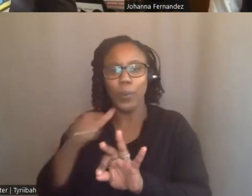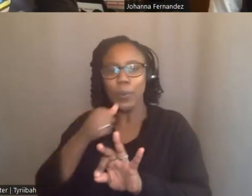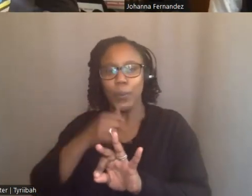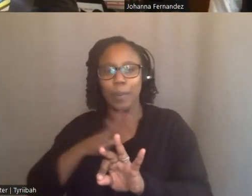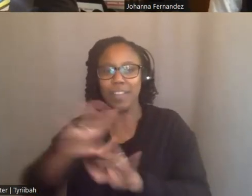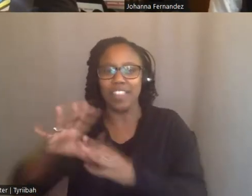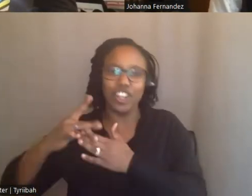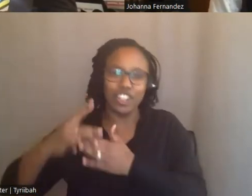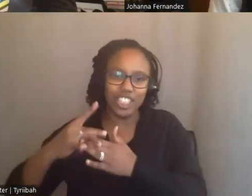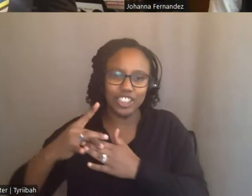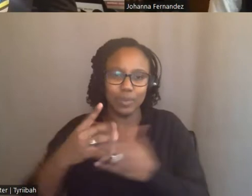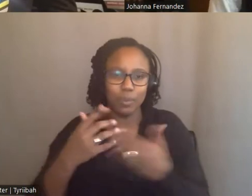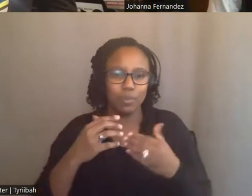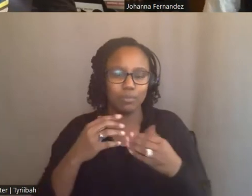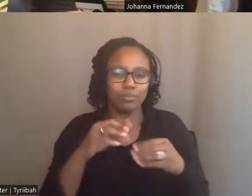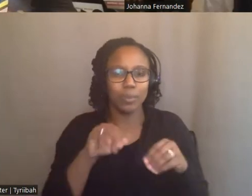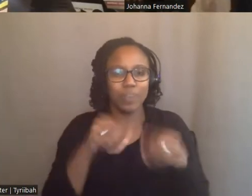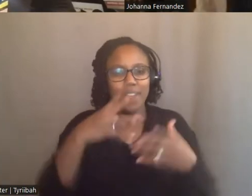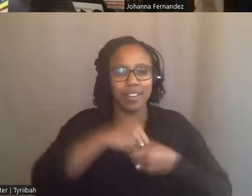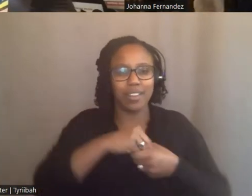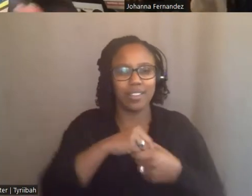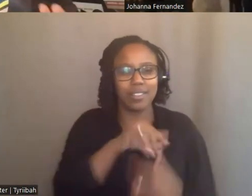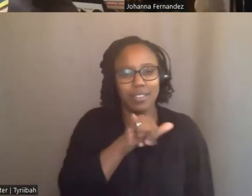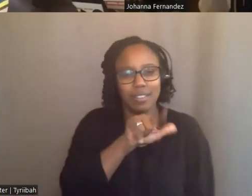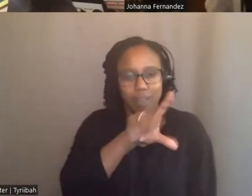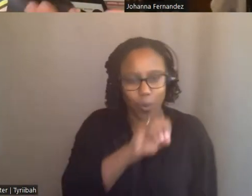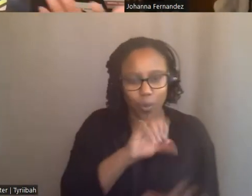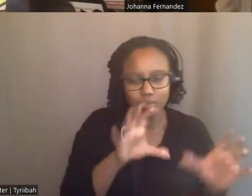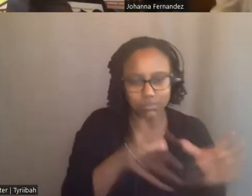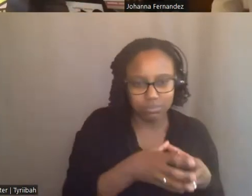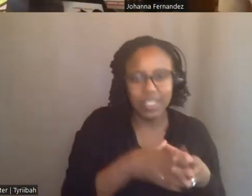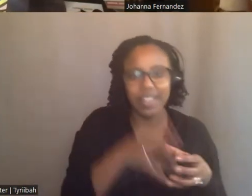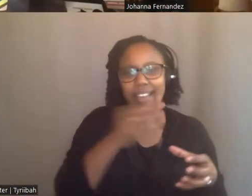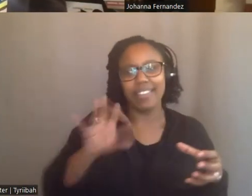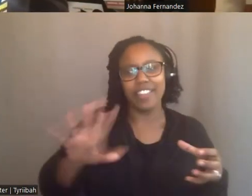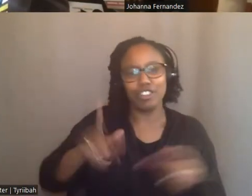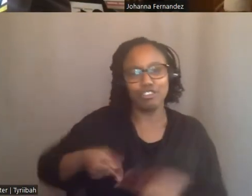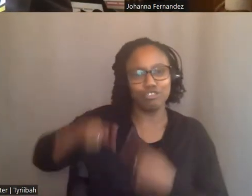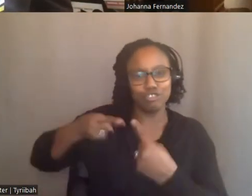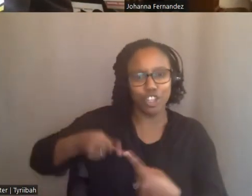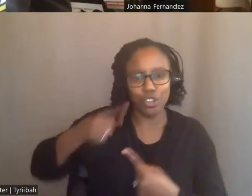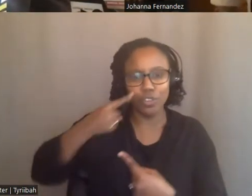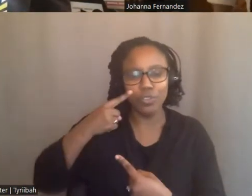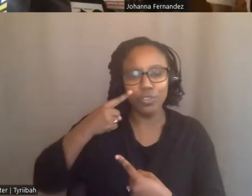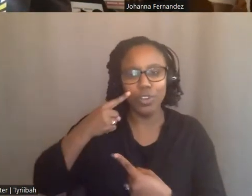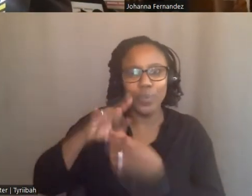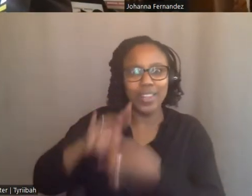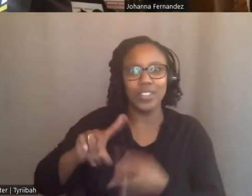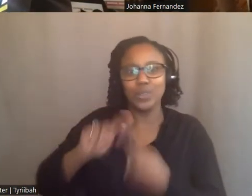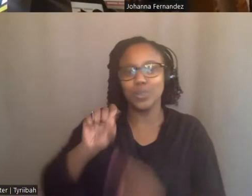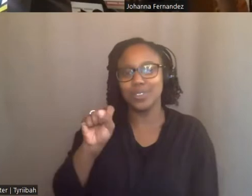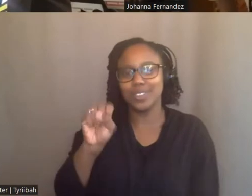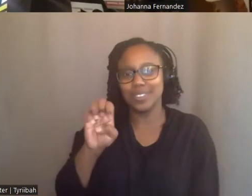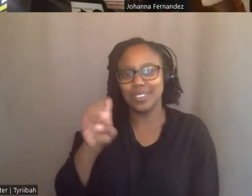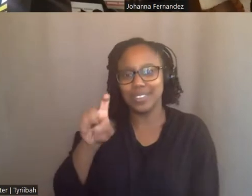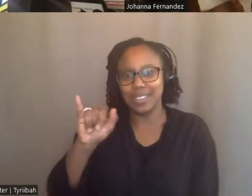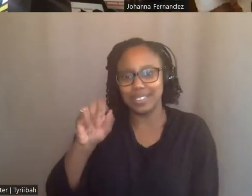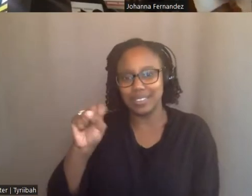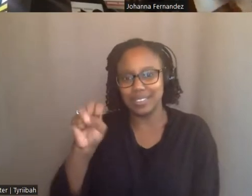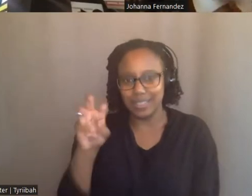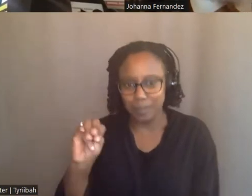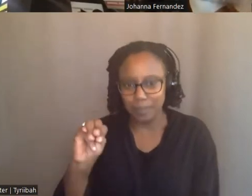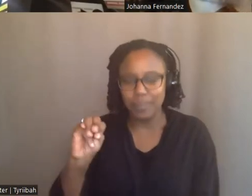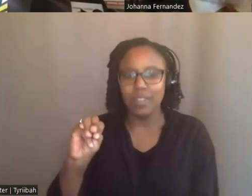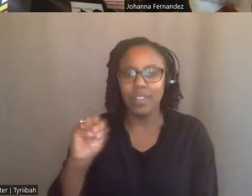struggles against sexism, both in US society and the world, but also inside the party. All right, so this